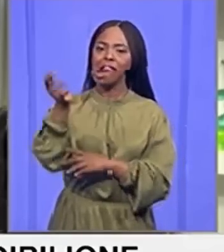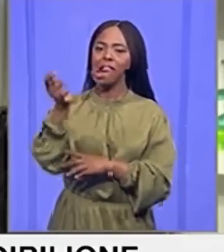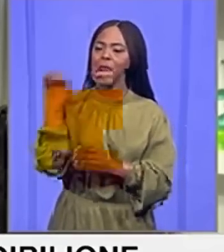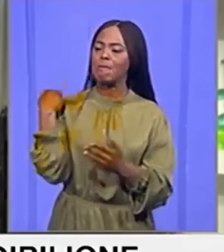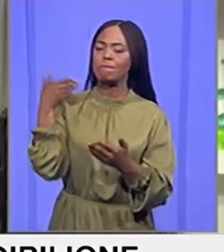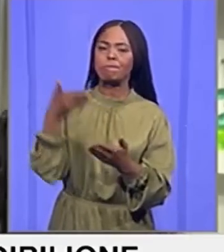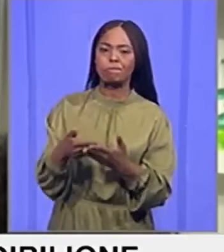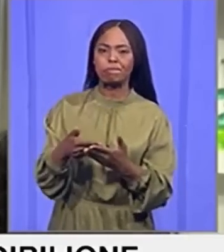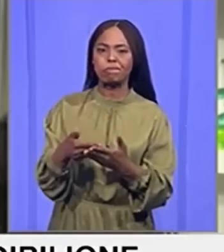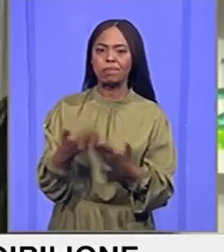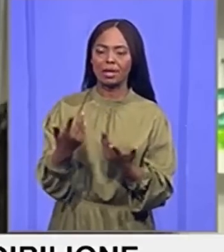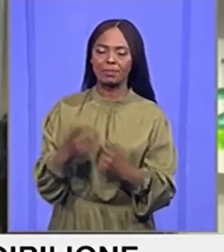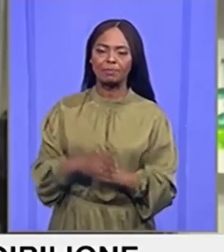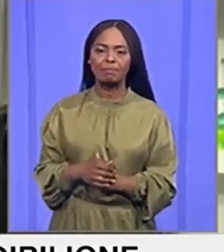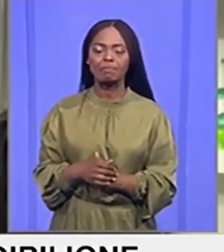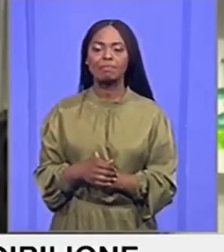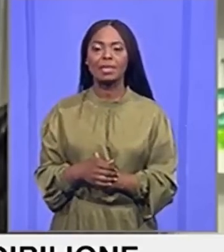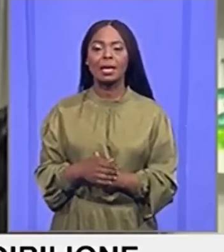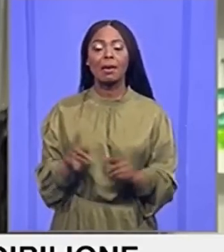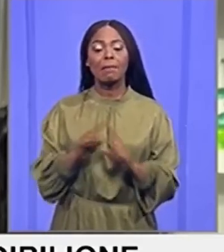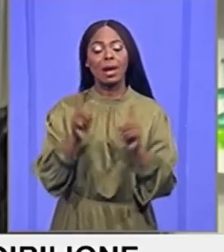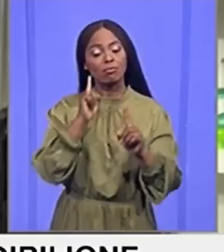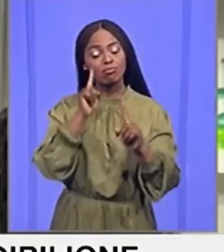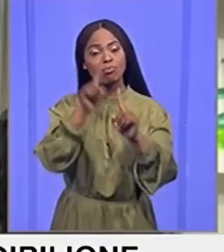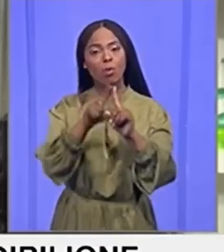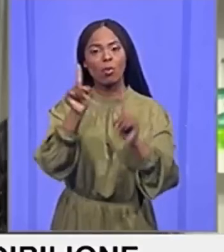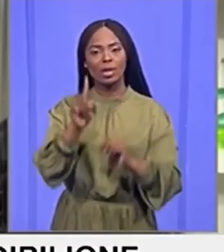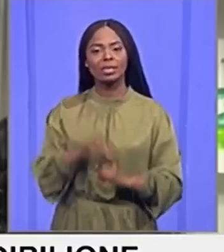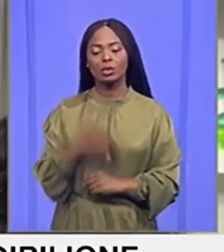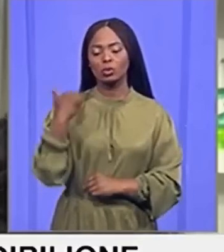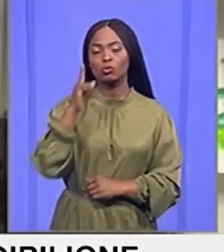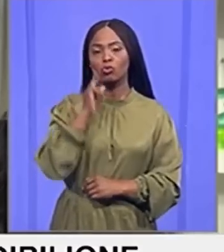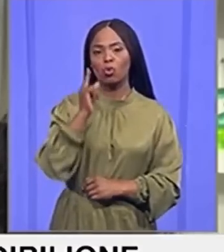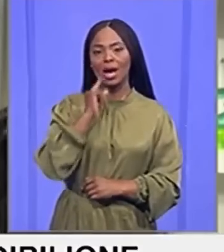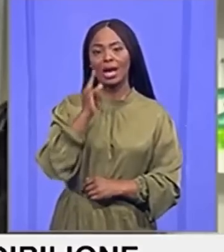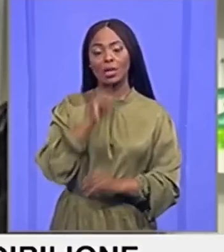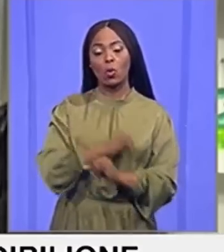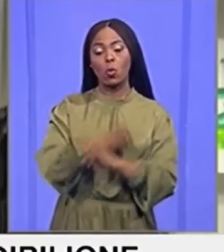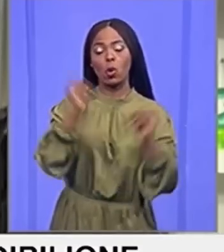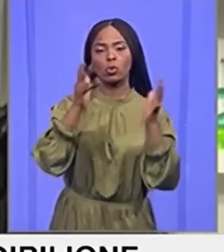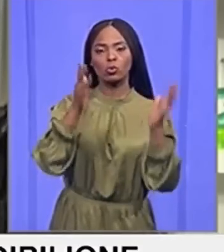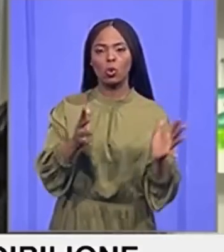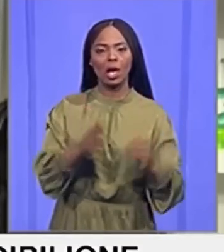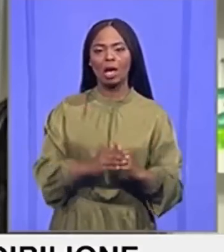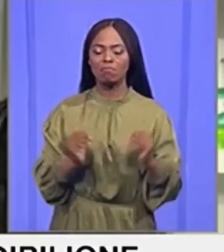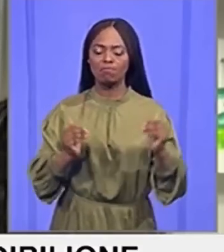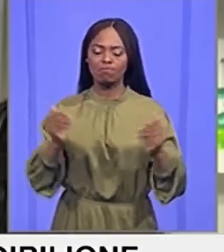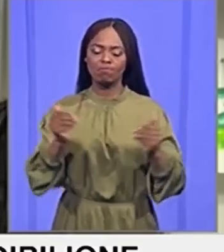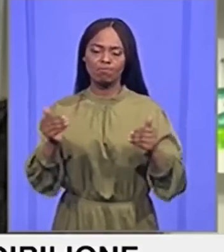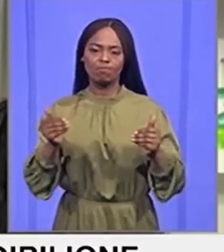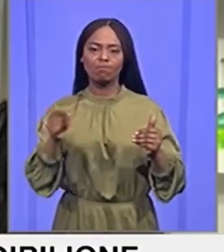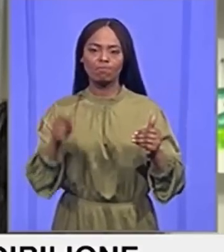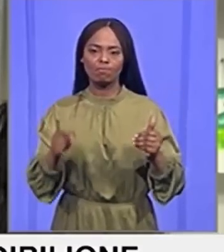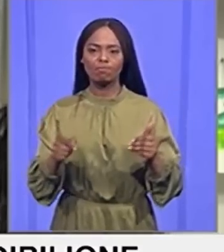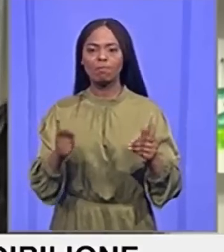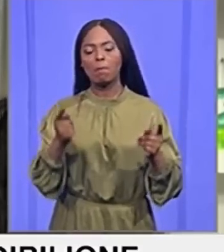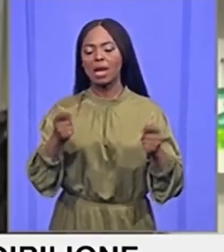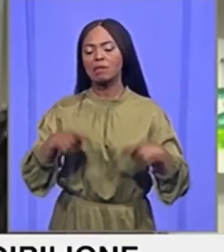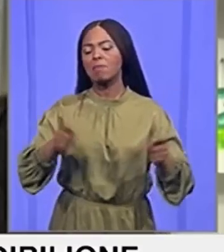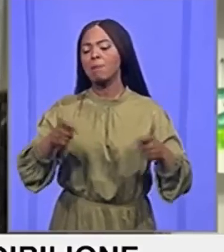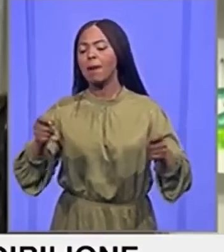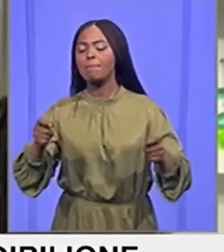longer periods of time. The point is we don't want Tshwane to be in that territory. We want to be candid about the extent of the money that we